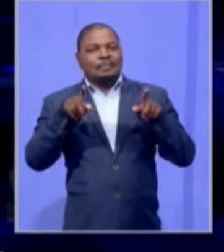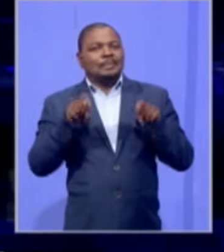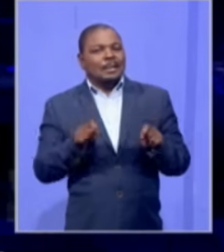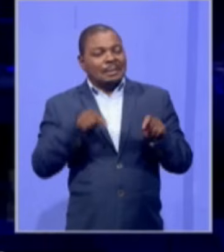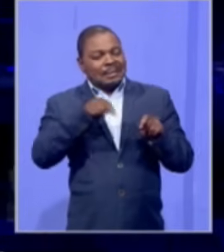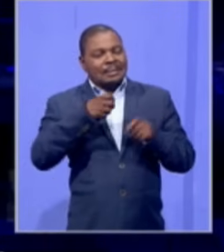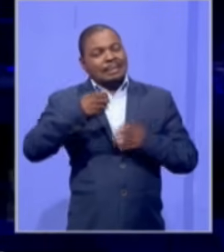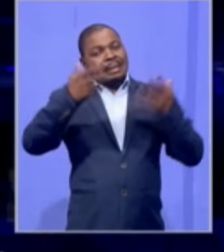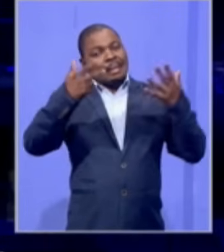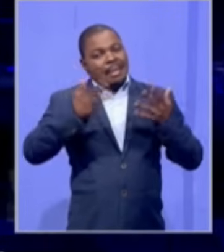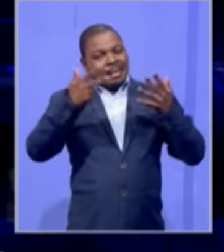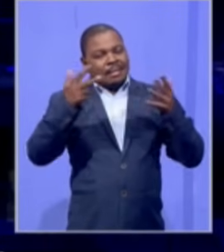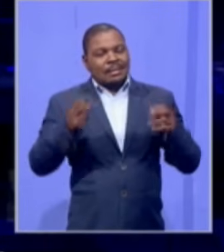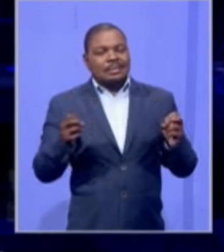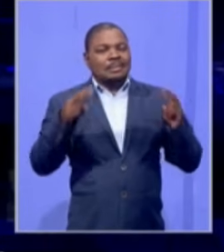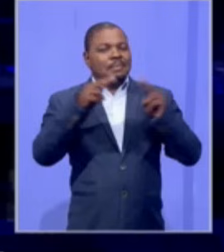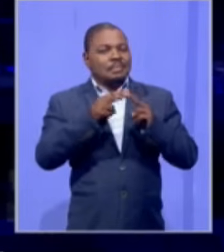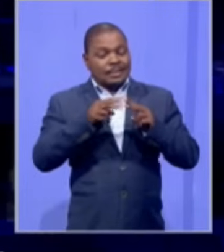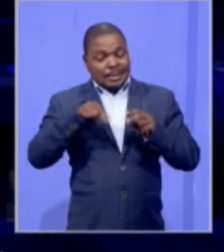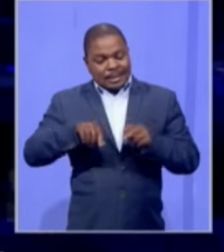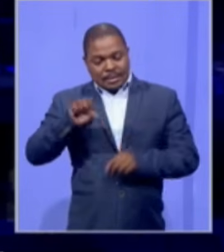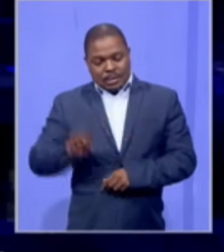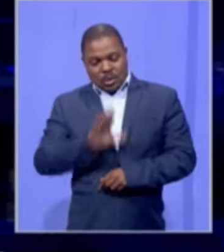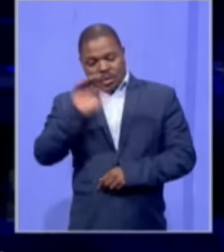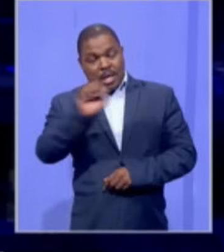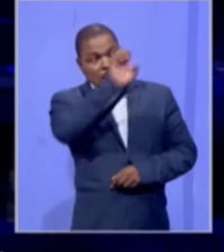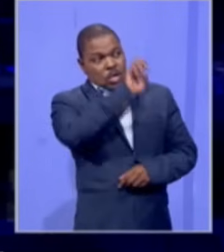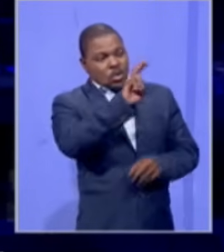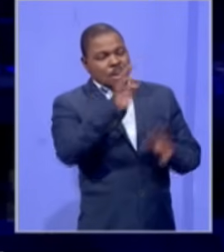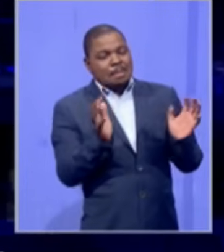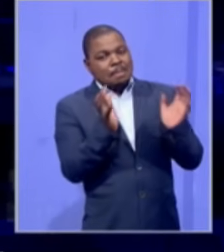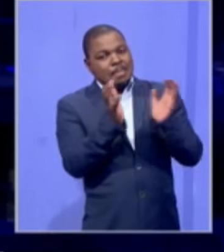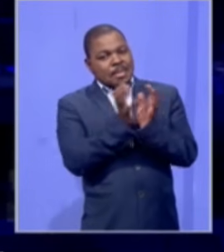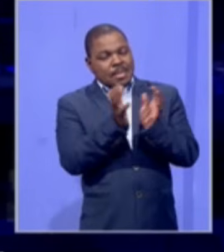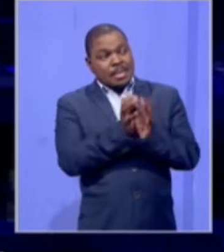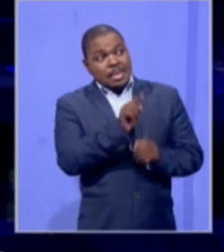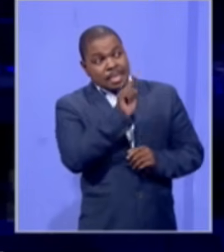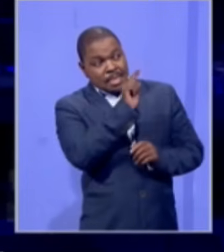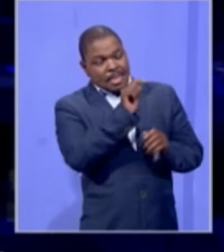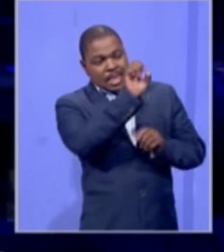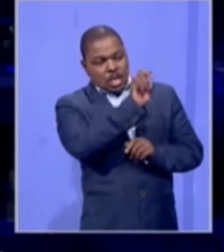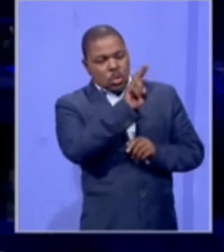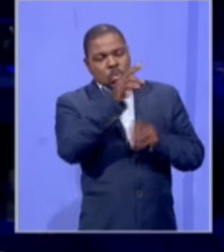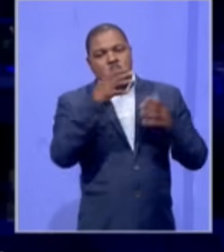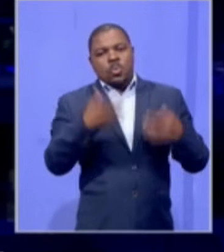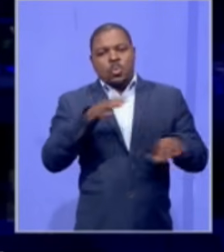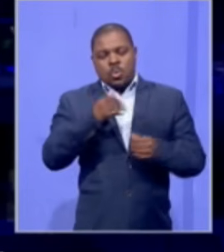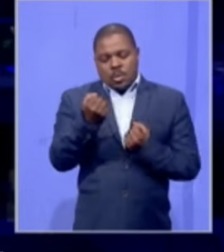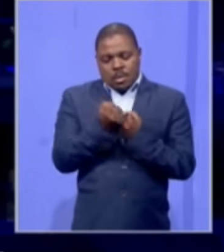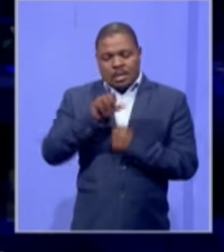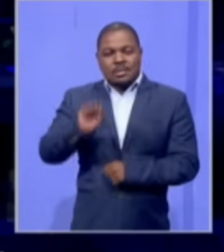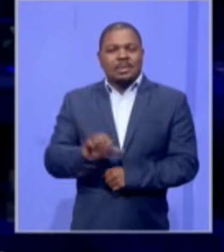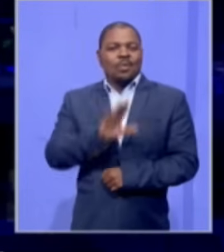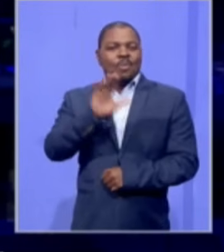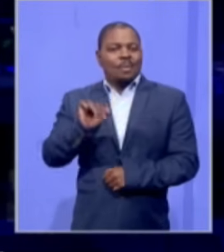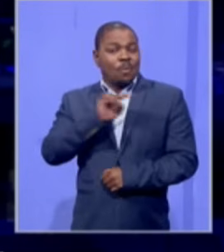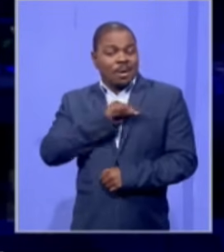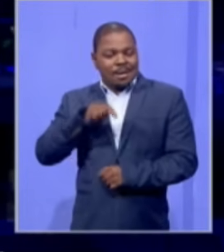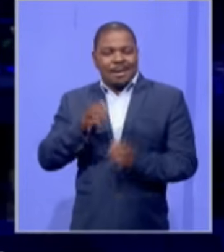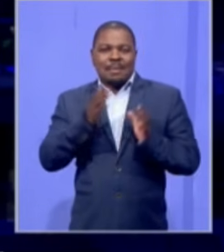sebokeng sa borobedi pakeng tsa Afrika Borwa le European Union. EU e bontshitse tshehetso e matla ho Afrika Borwa jwalo ka ha e